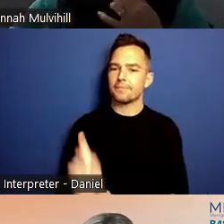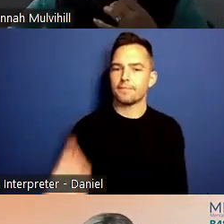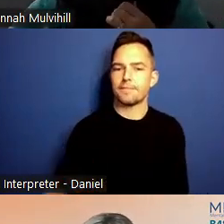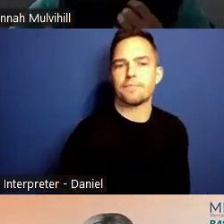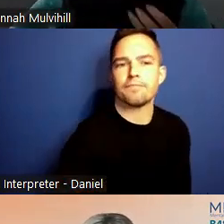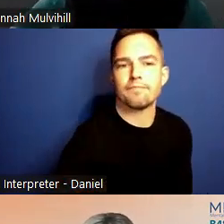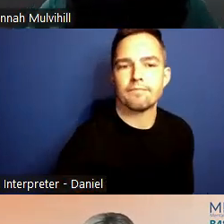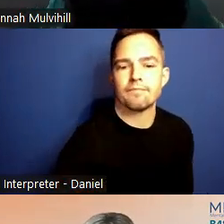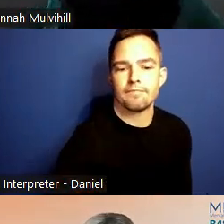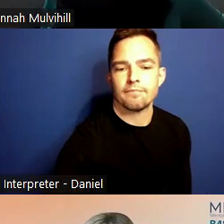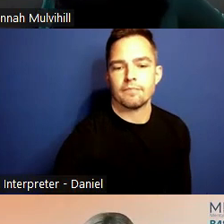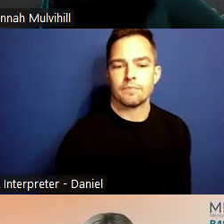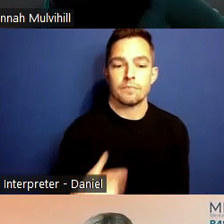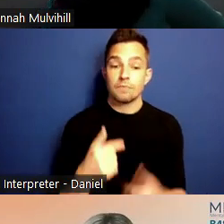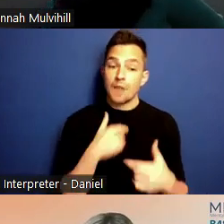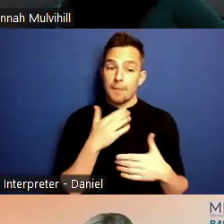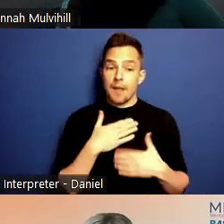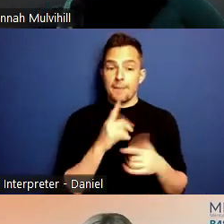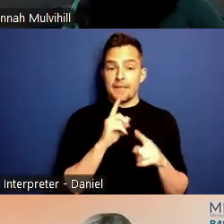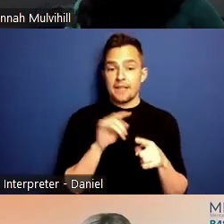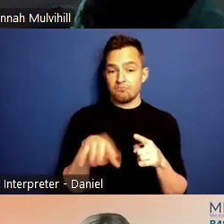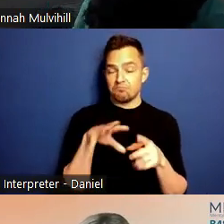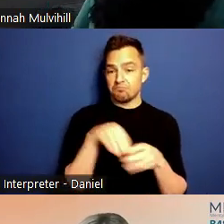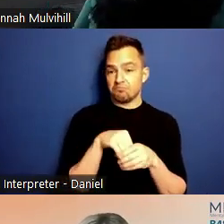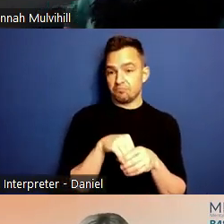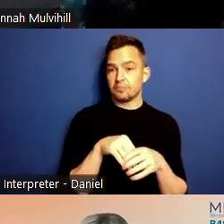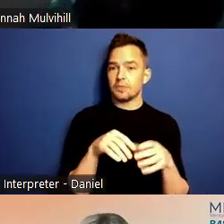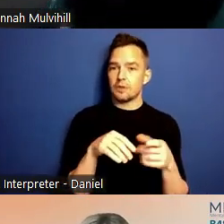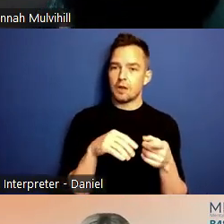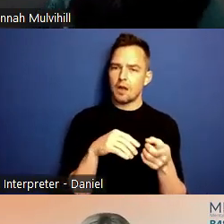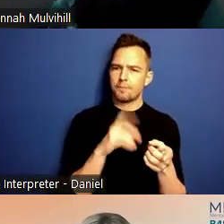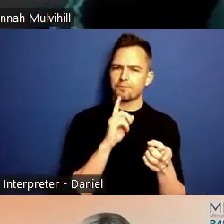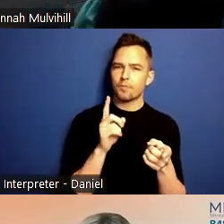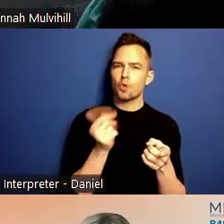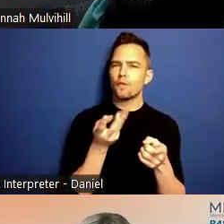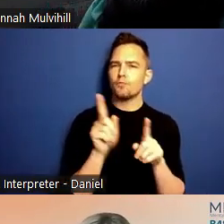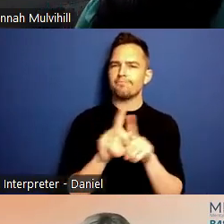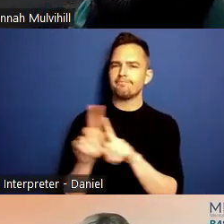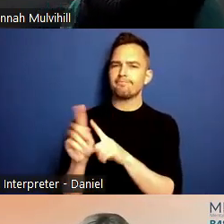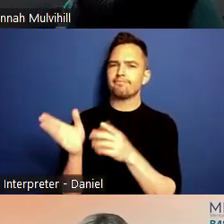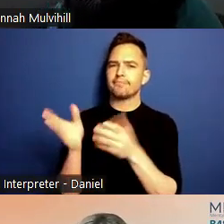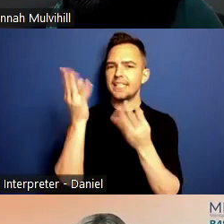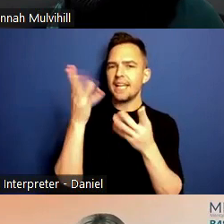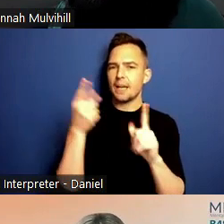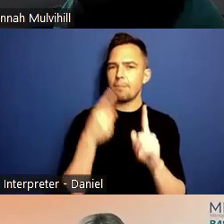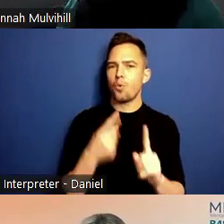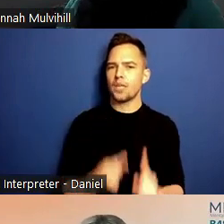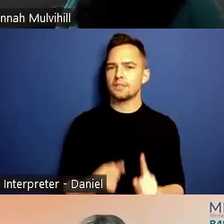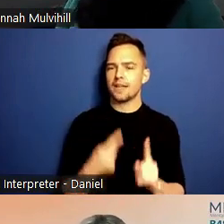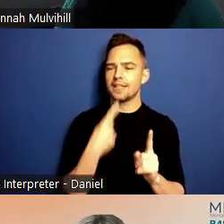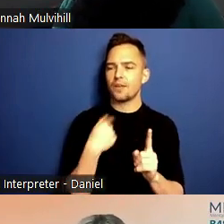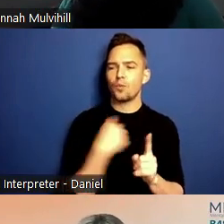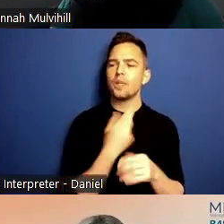Well, I'm happy to jump in on that one. I would say the primary, there's a few different data points that I would say that we